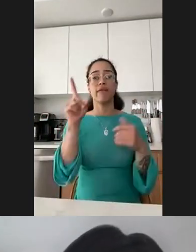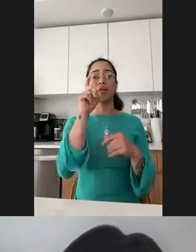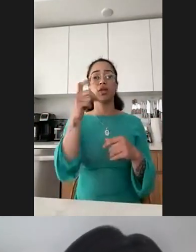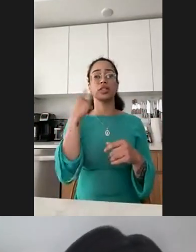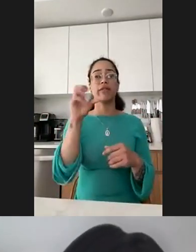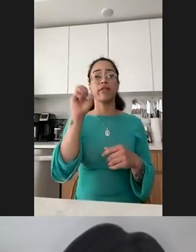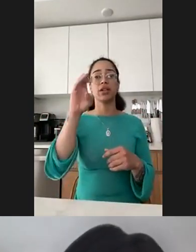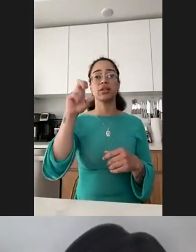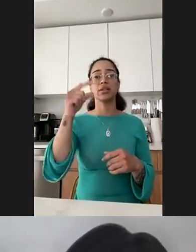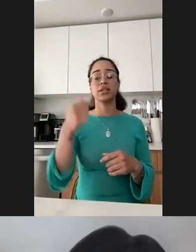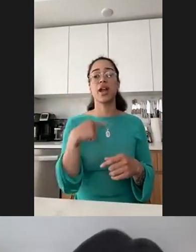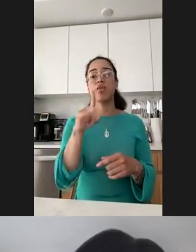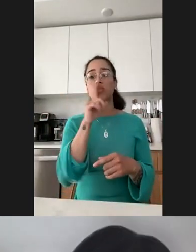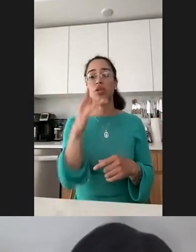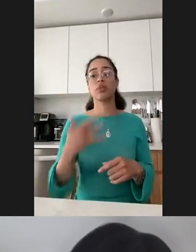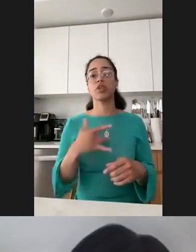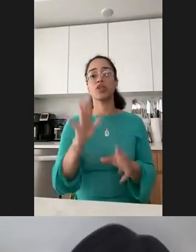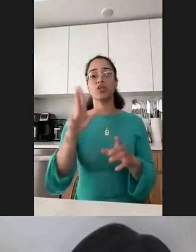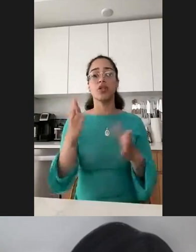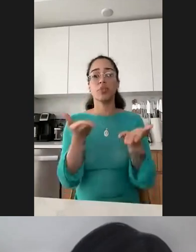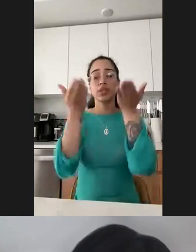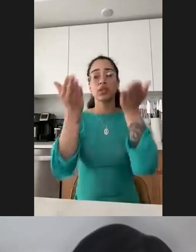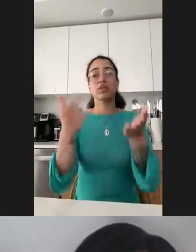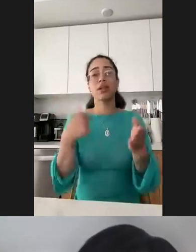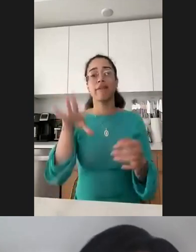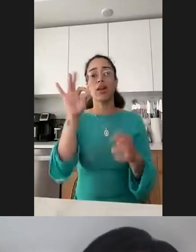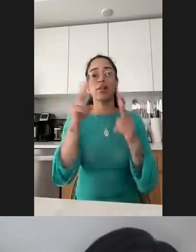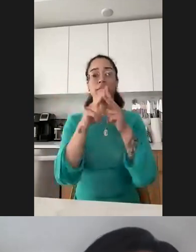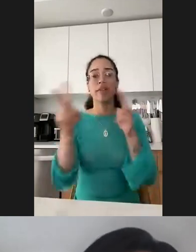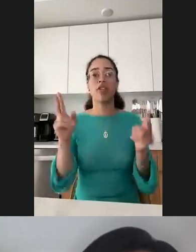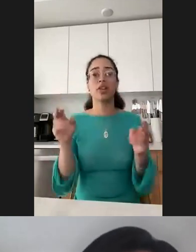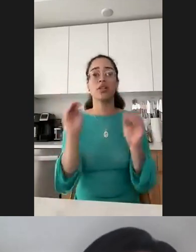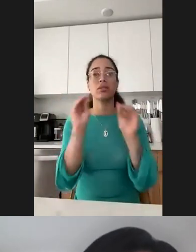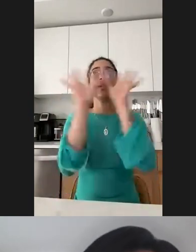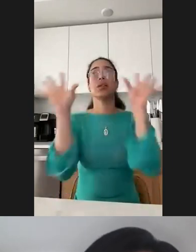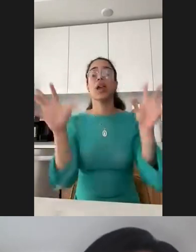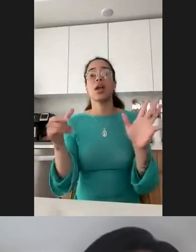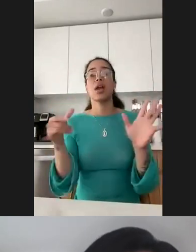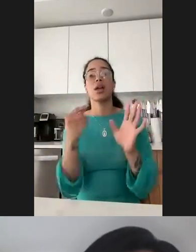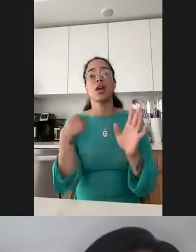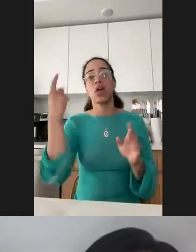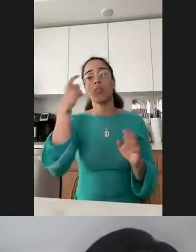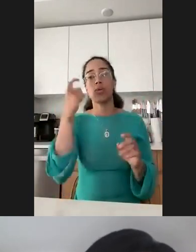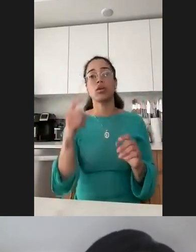really appreciated your presentation. I found it very enlightening, and I wondered about how